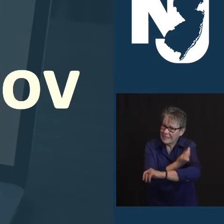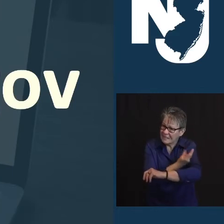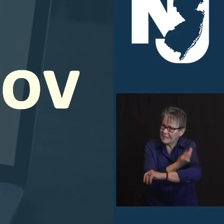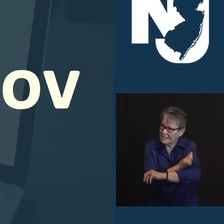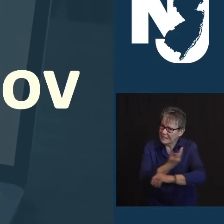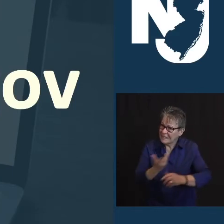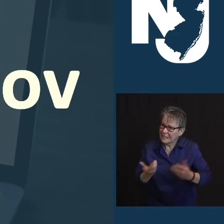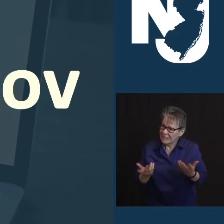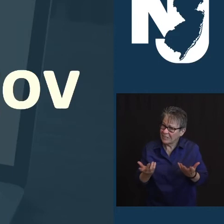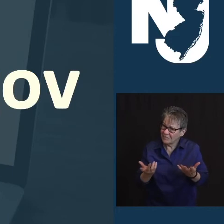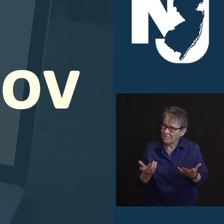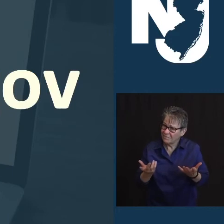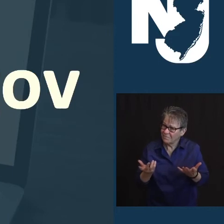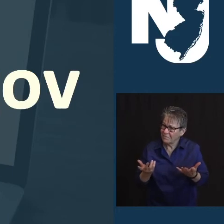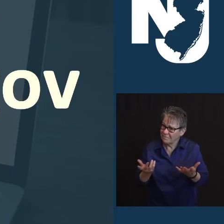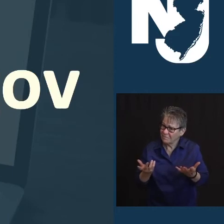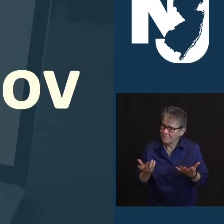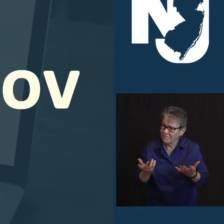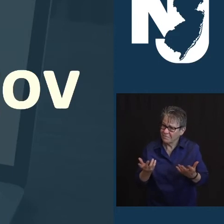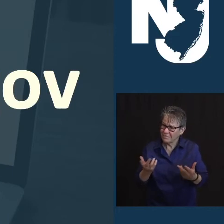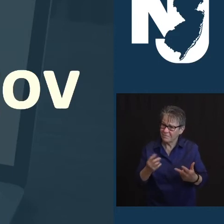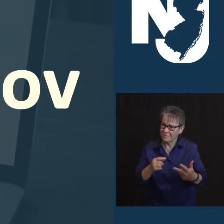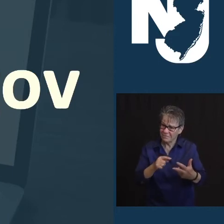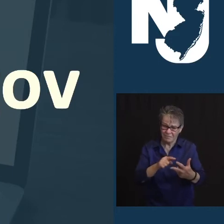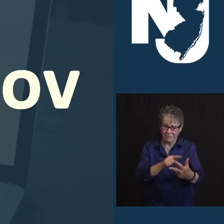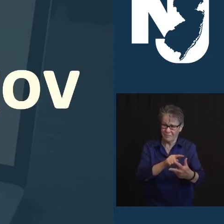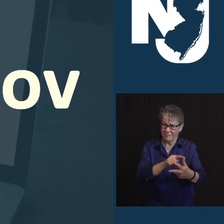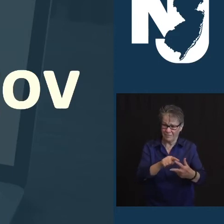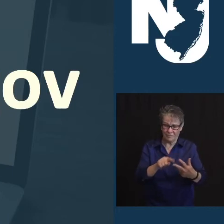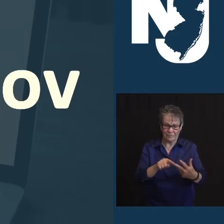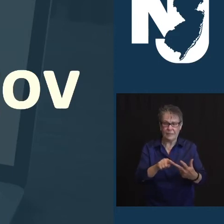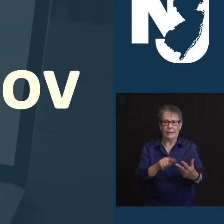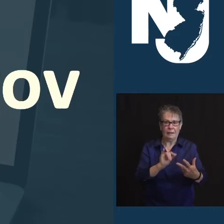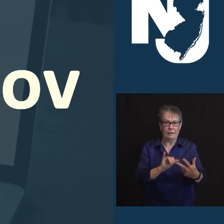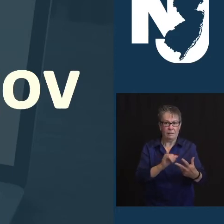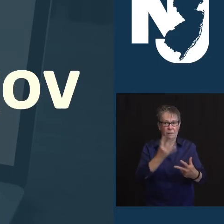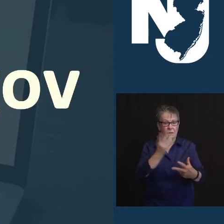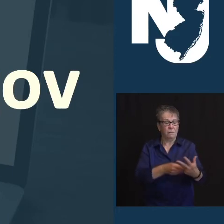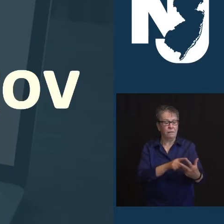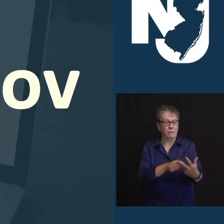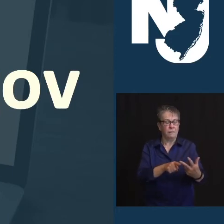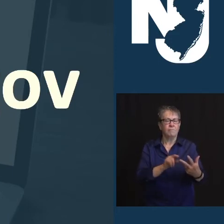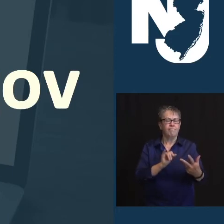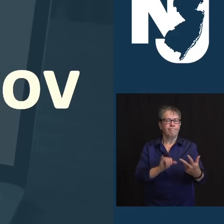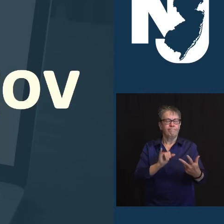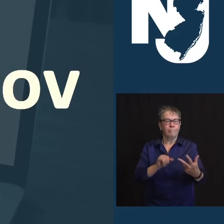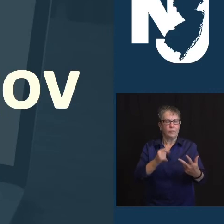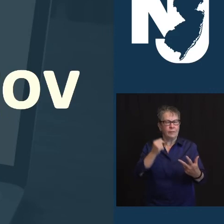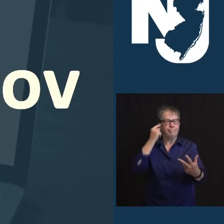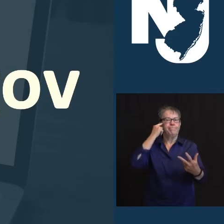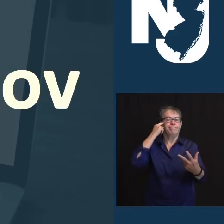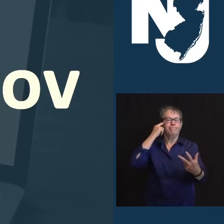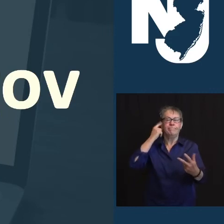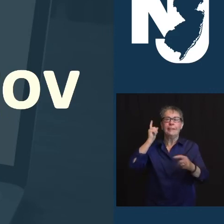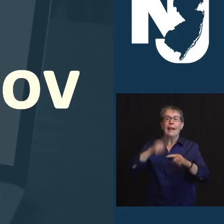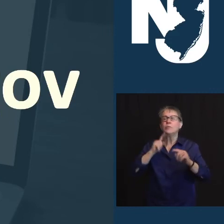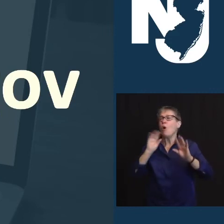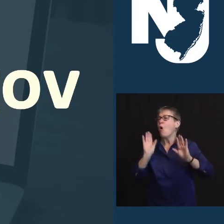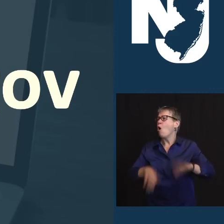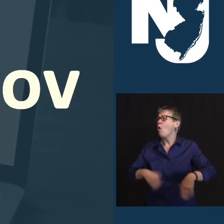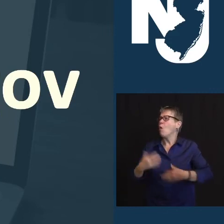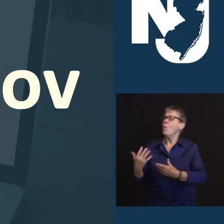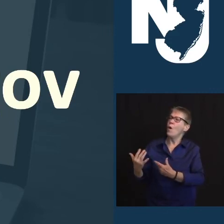Maddie remind us that we cannot just sit back and wait to get our shots. As I said a few minutes ago, we have to remain vigilant, doing the basic